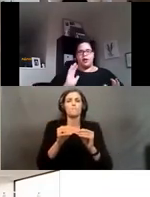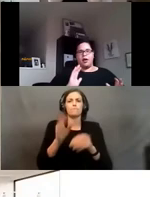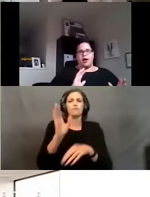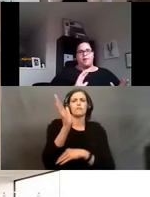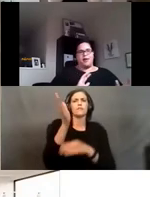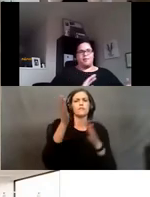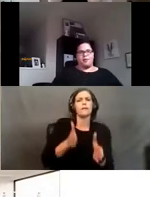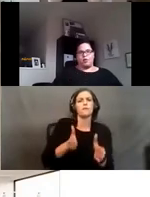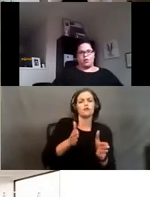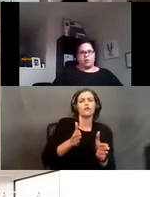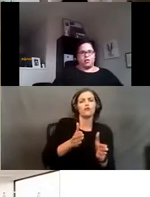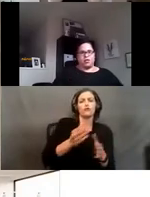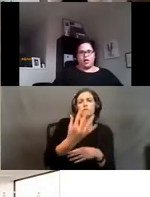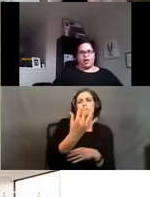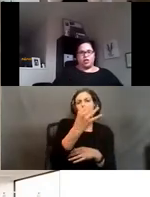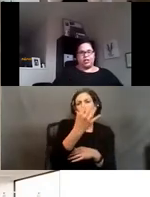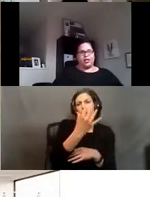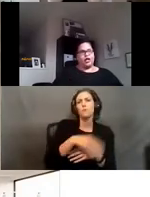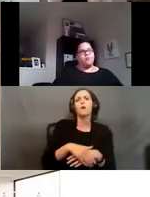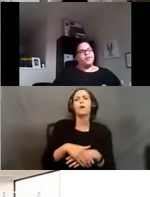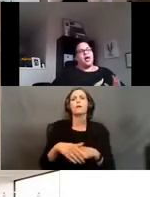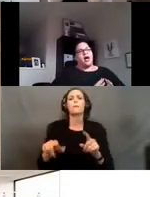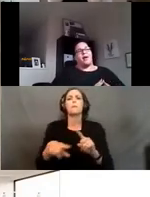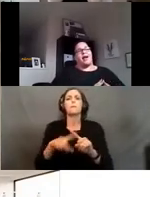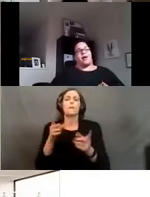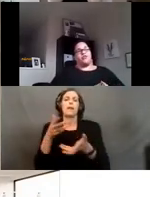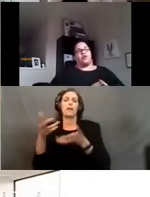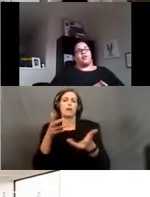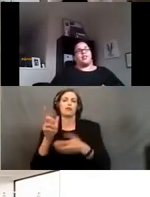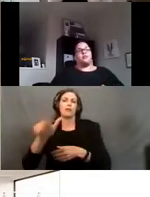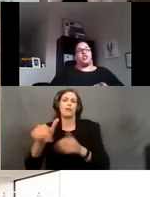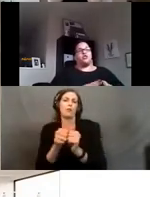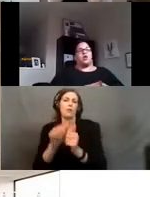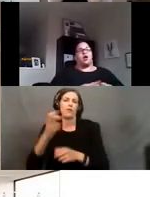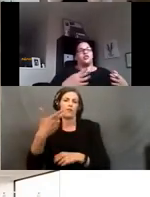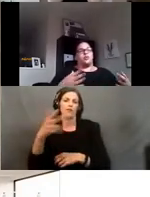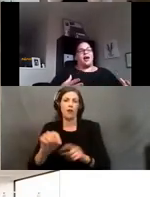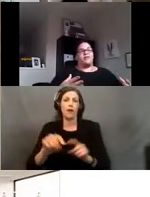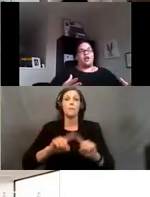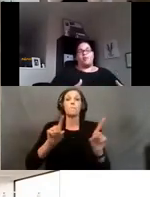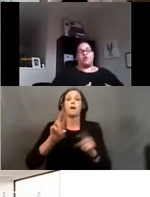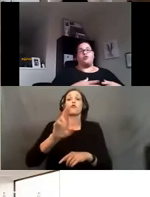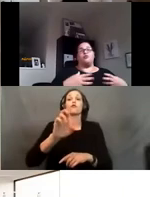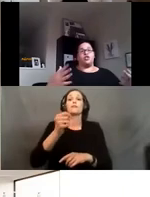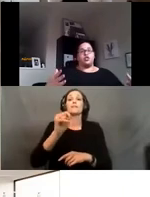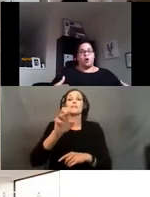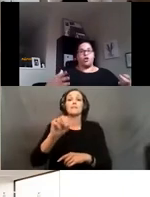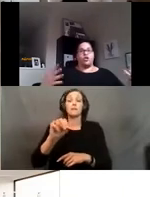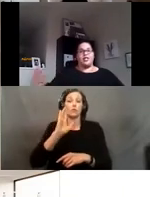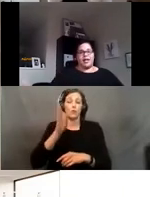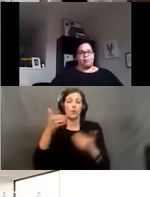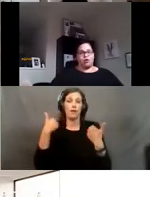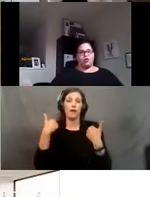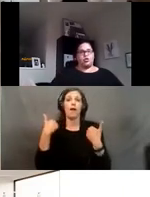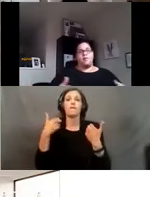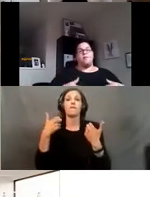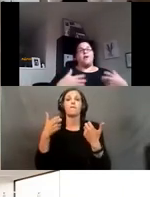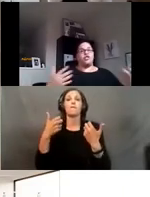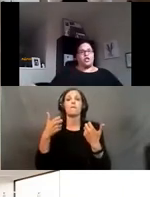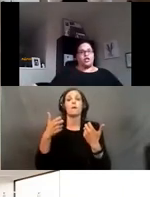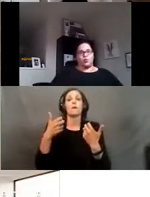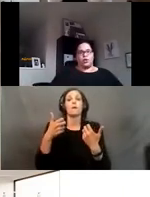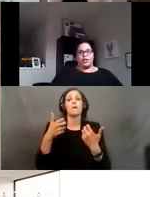on and maybe you only want interaction later. However, receptions will also have the option for smaller tables,